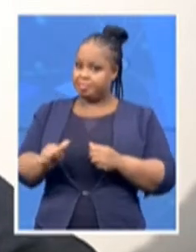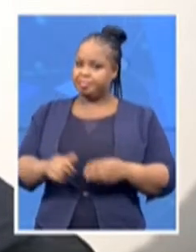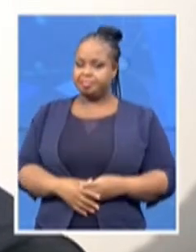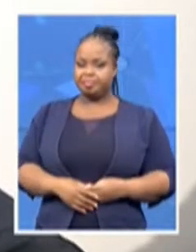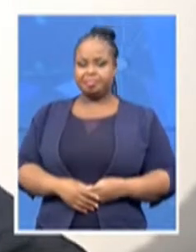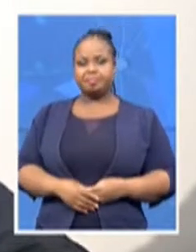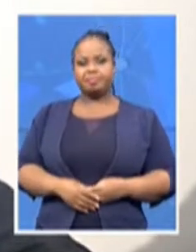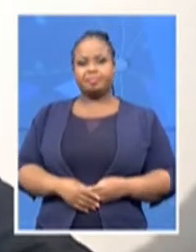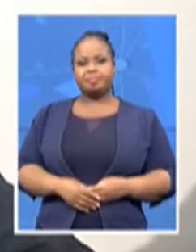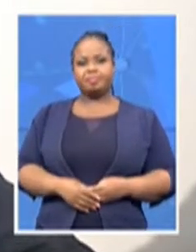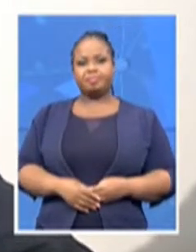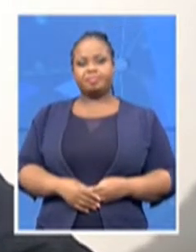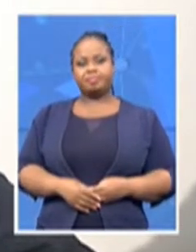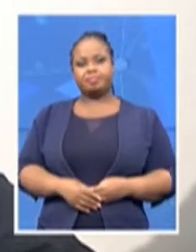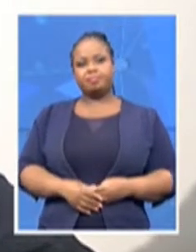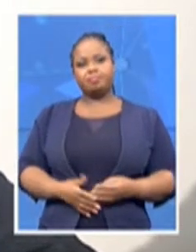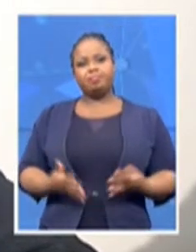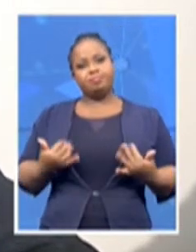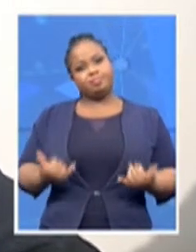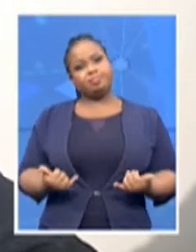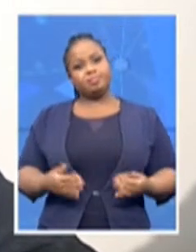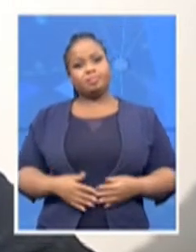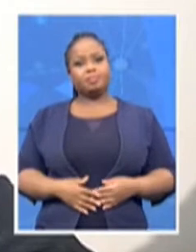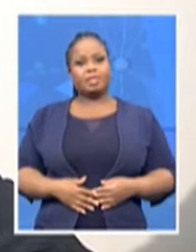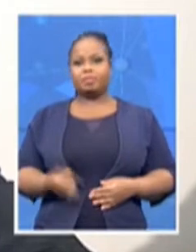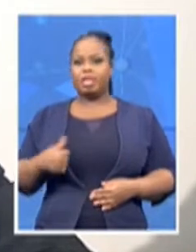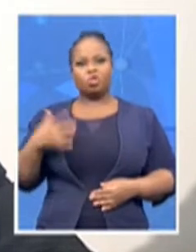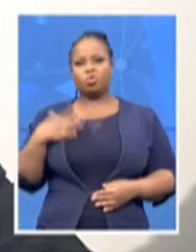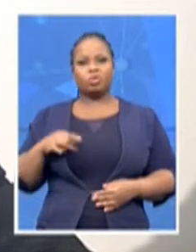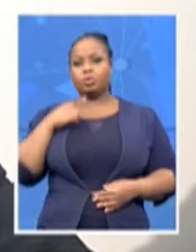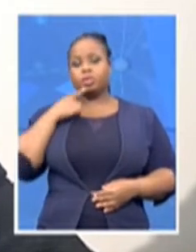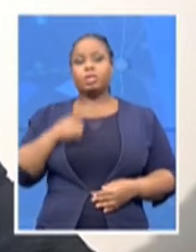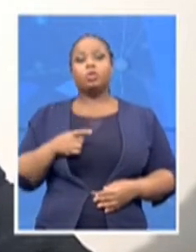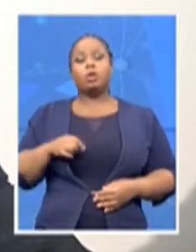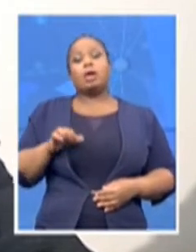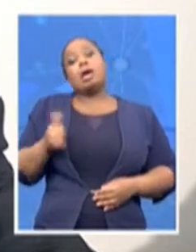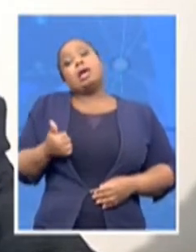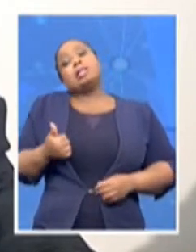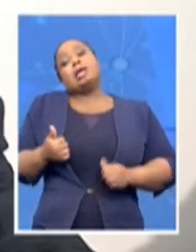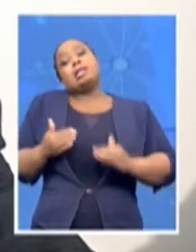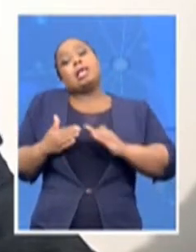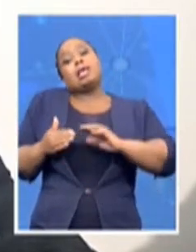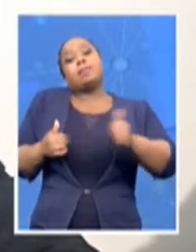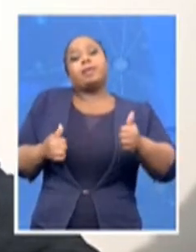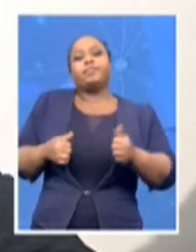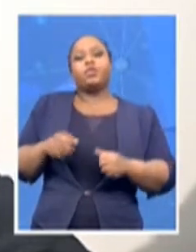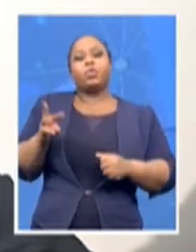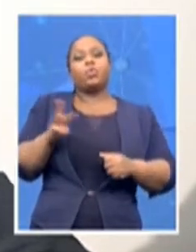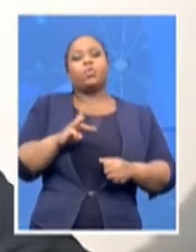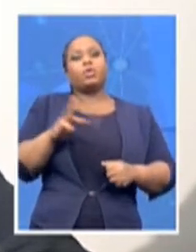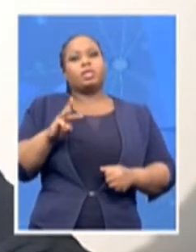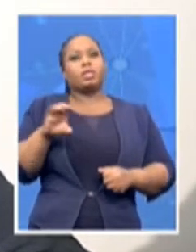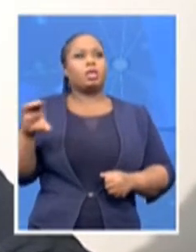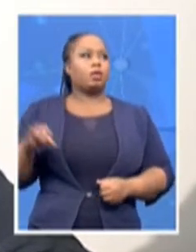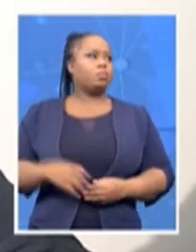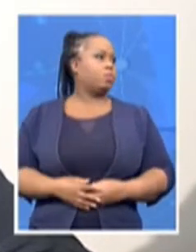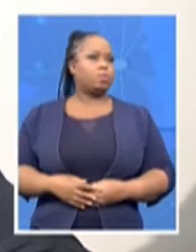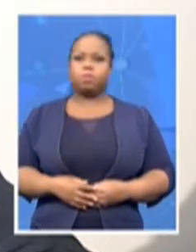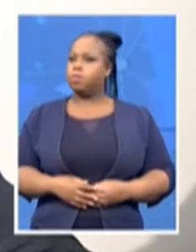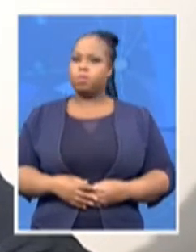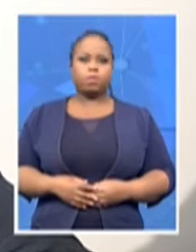I'm afraid to say your other neighbor, the Western Cape, is running away from you, in this case